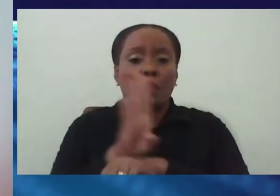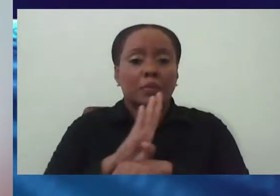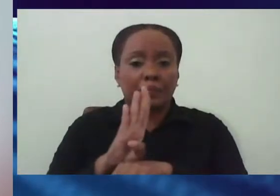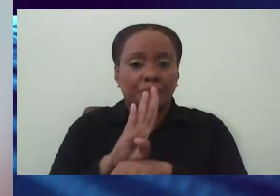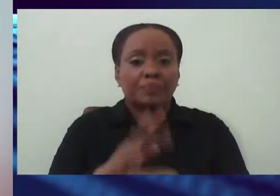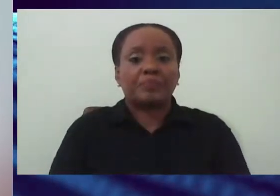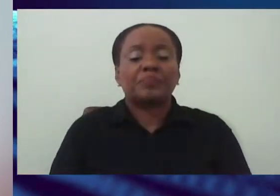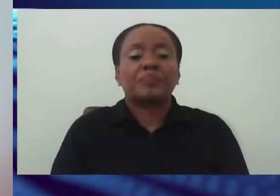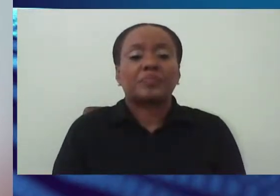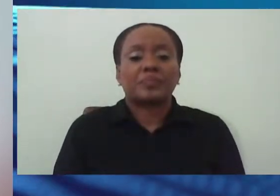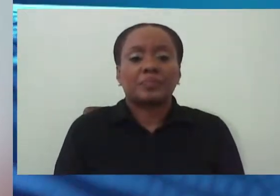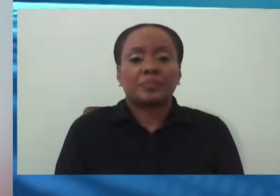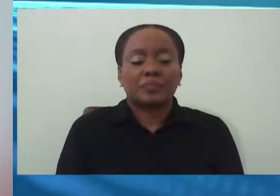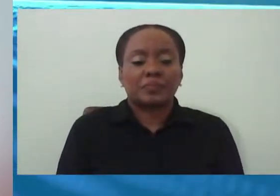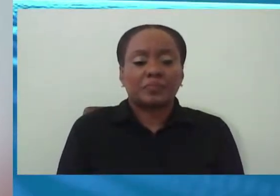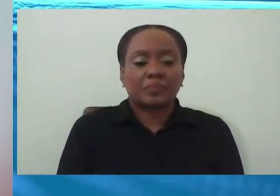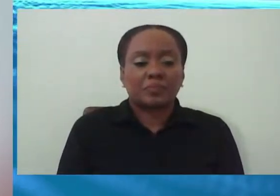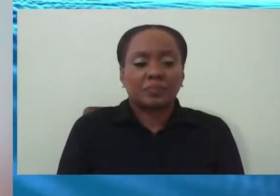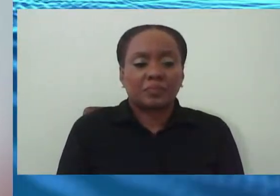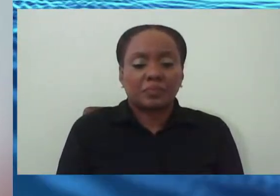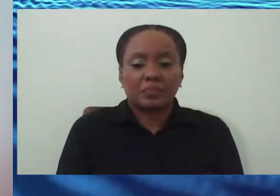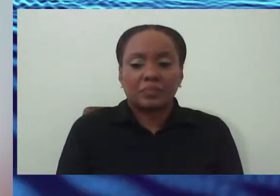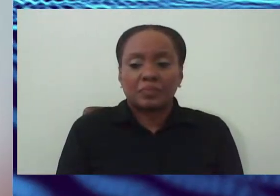those questions relate to